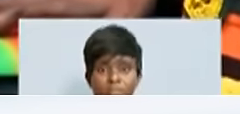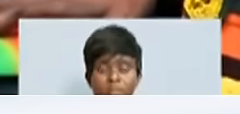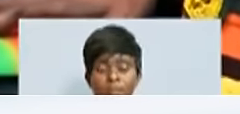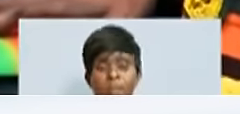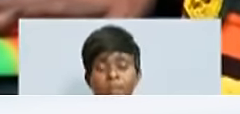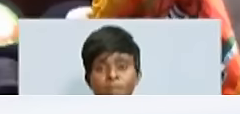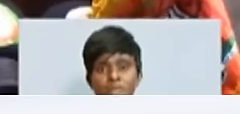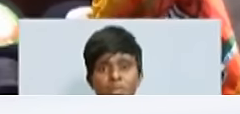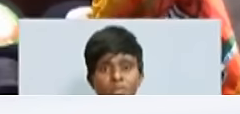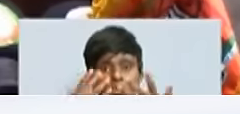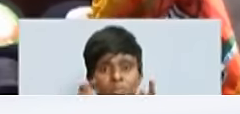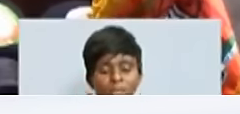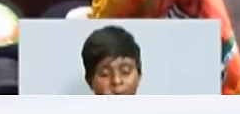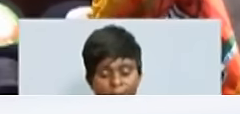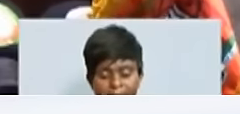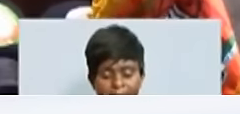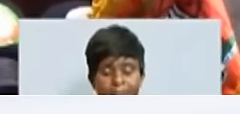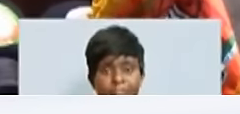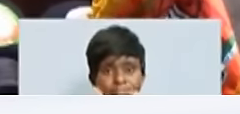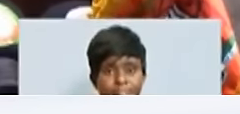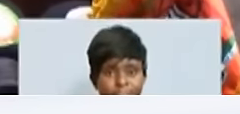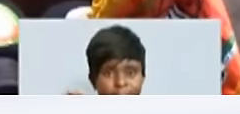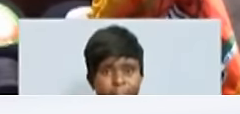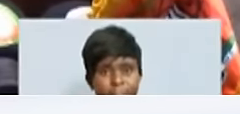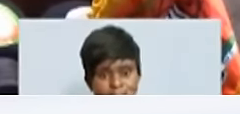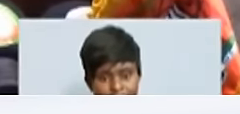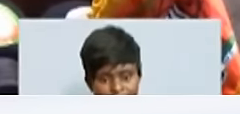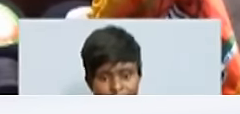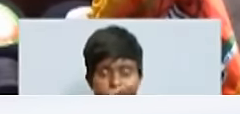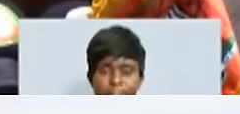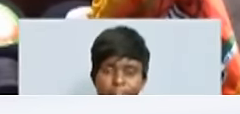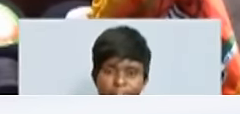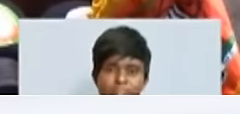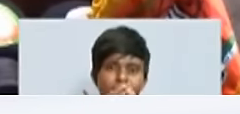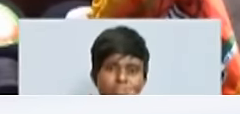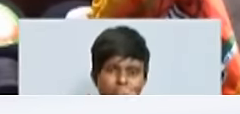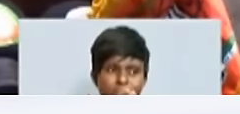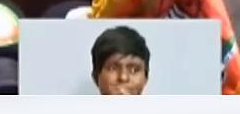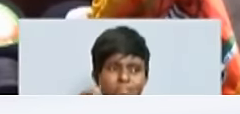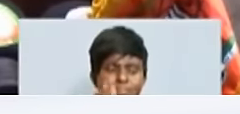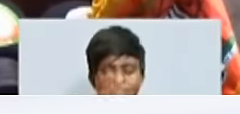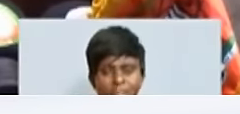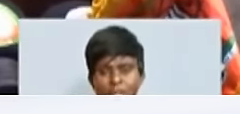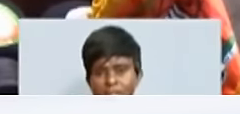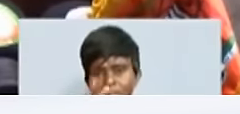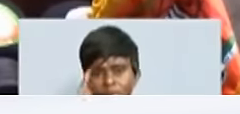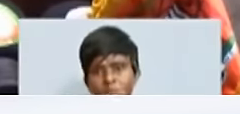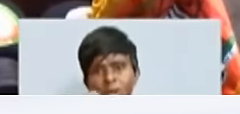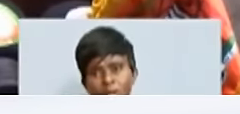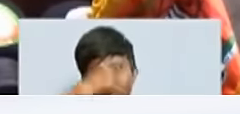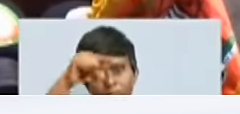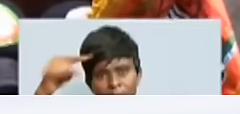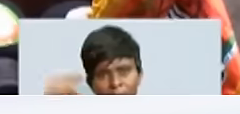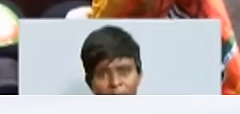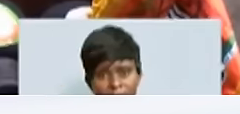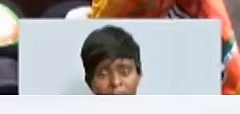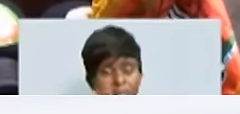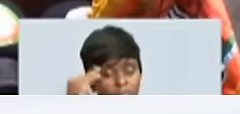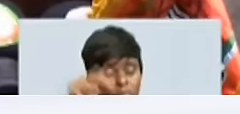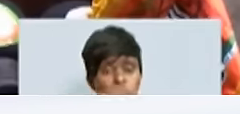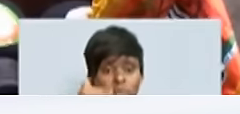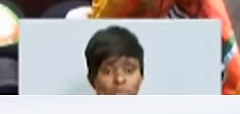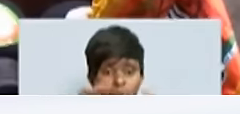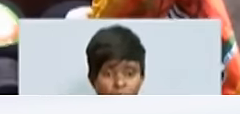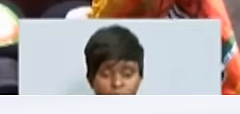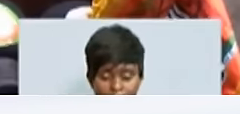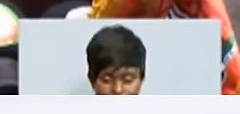I did mention about procurement of desks locally. It's a pride for some of us who go around, and I know you all do, to see